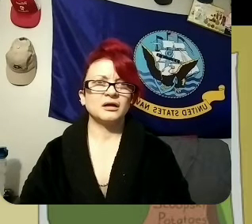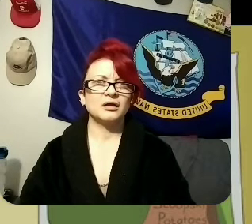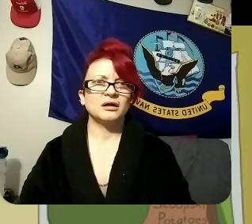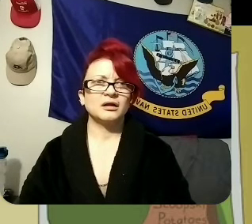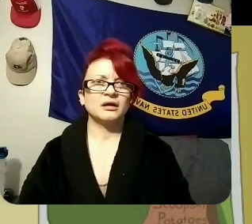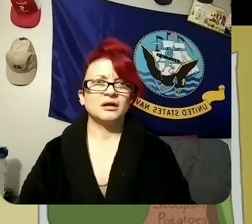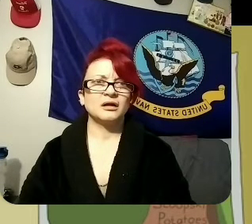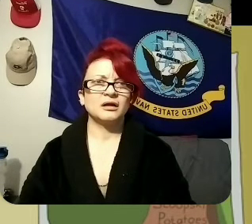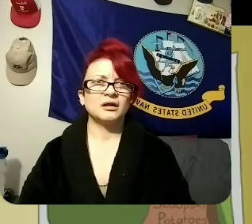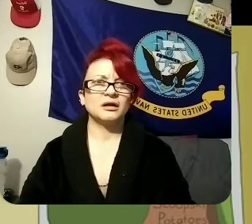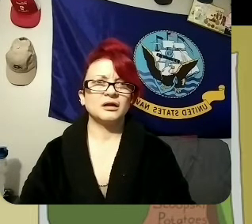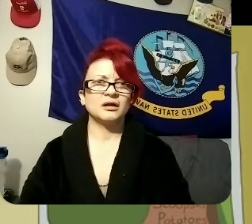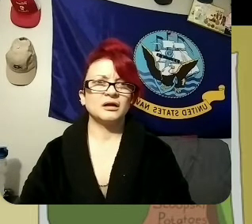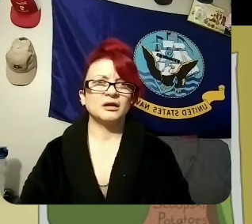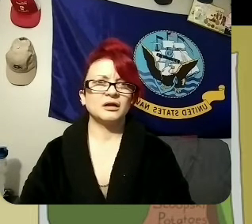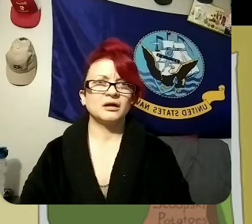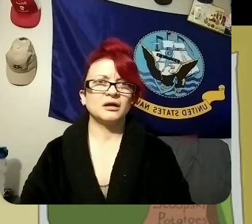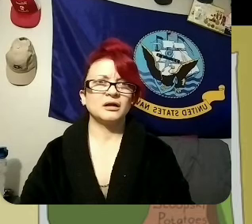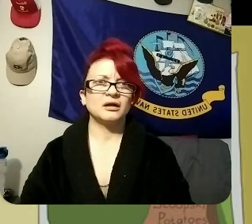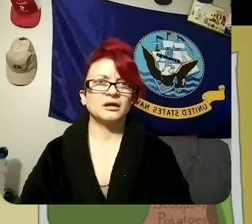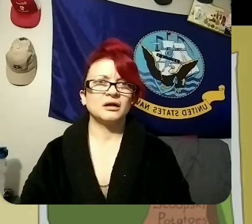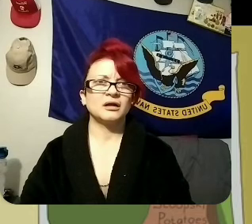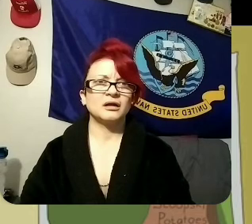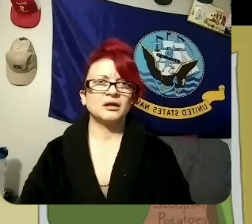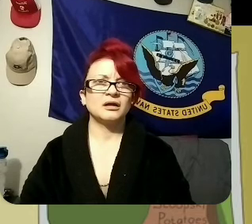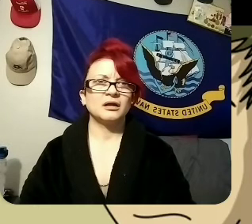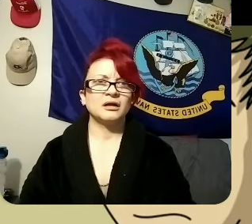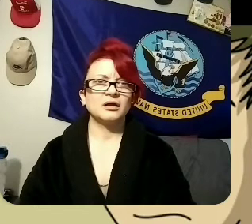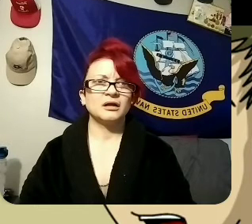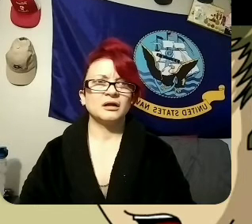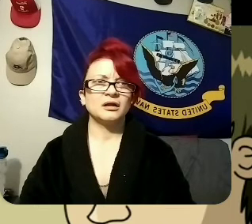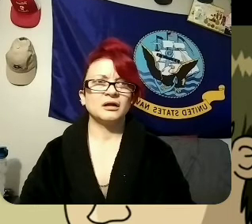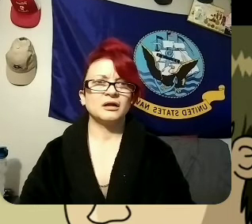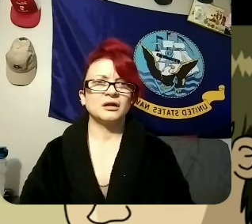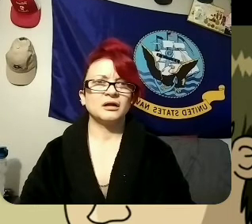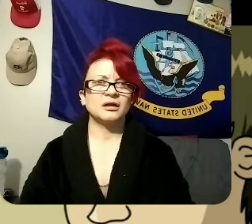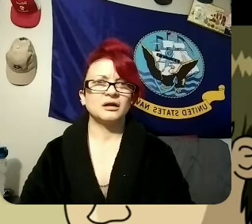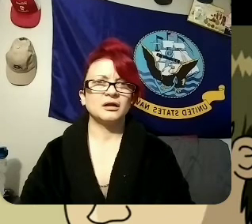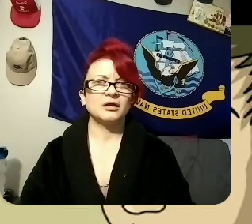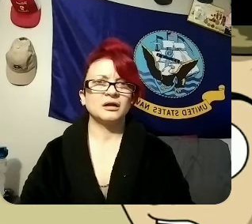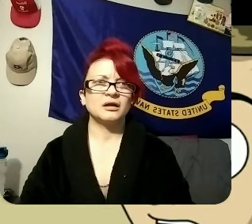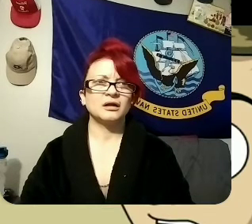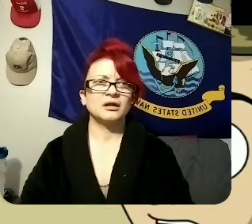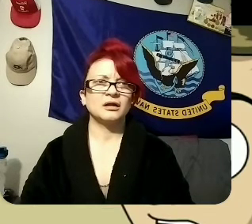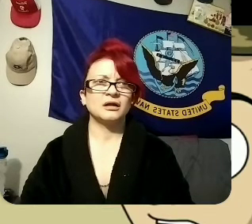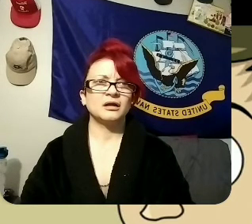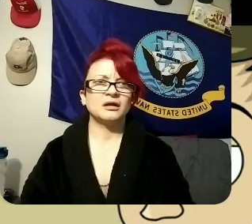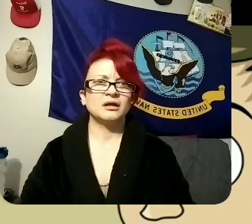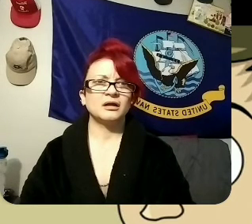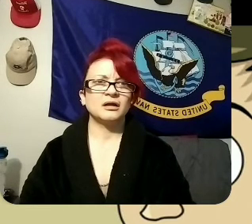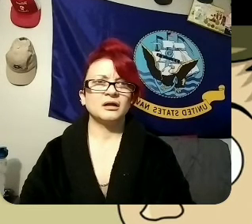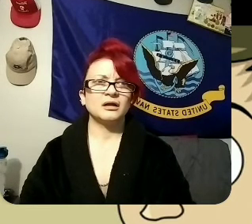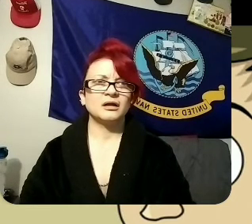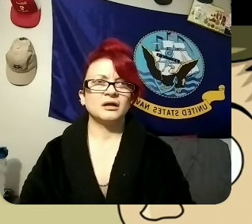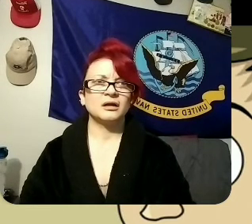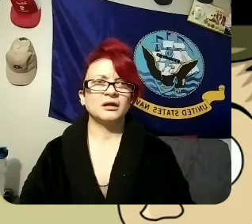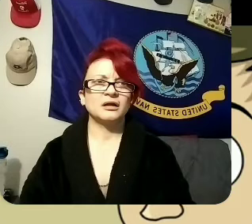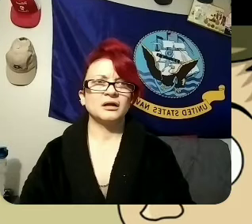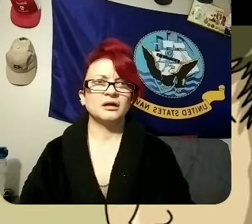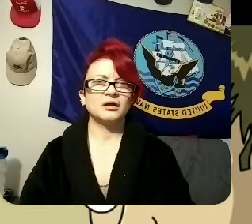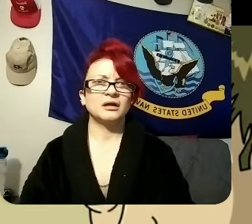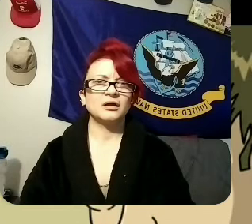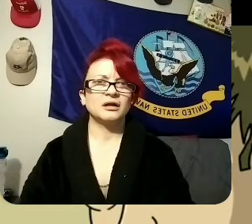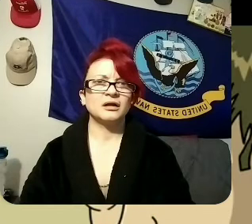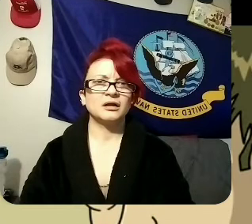through the door and frantically yelled towards the cashier to call the police as I turned to lock it. He asked me, "What's going